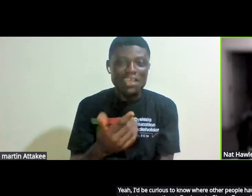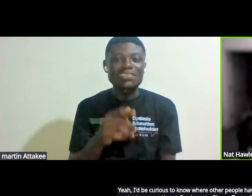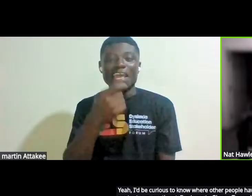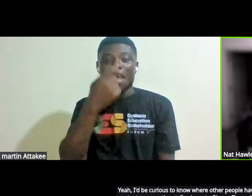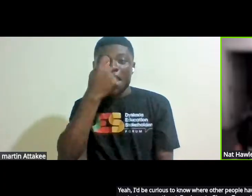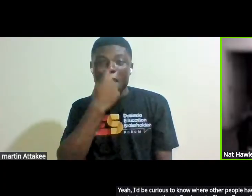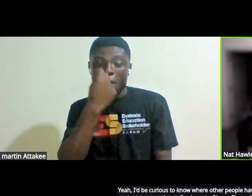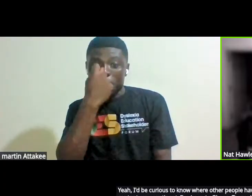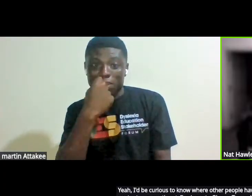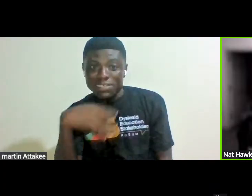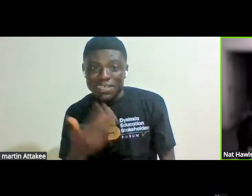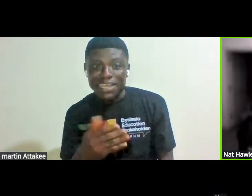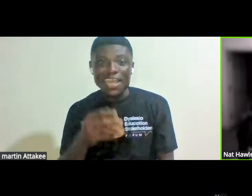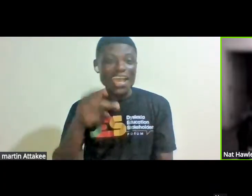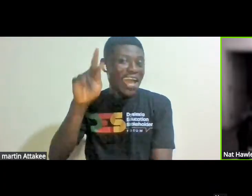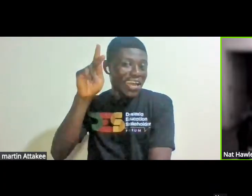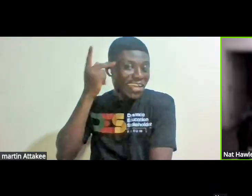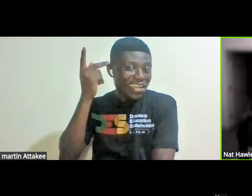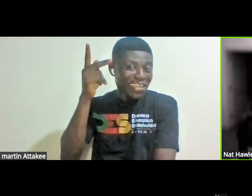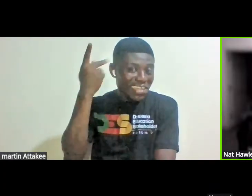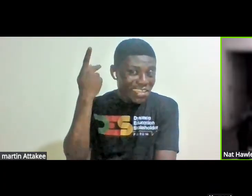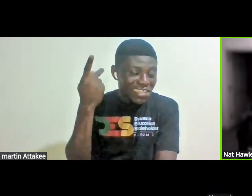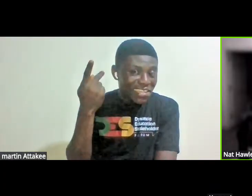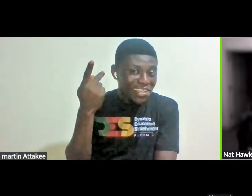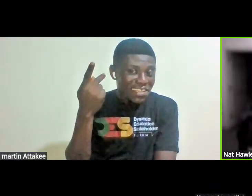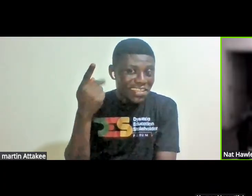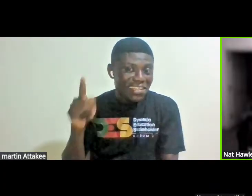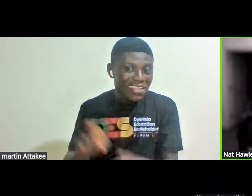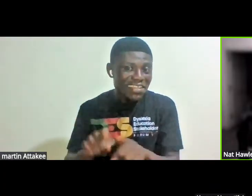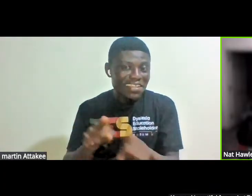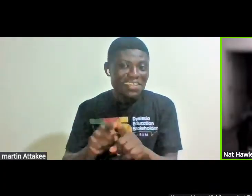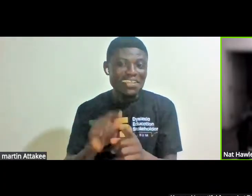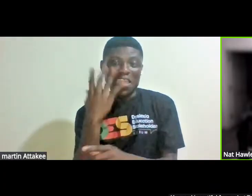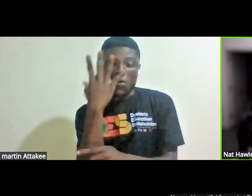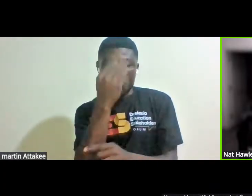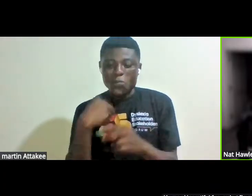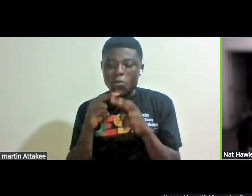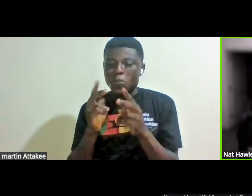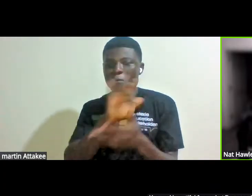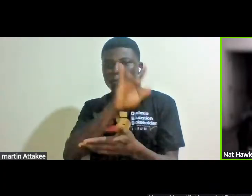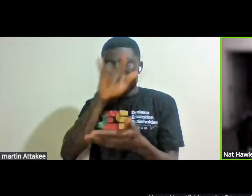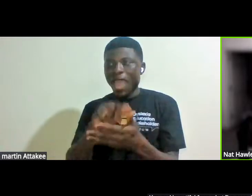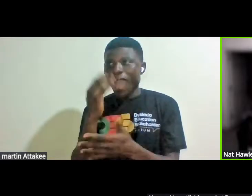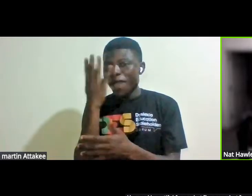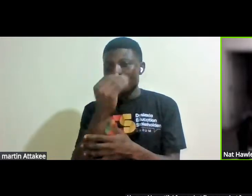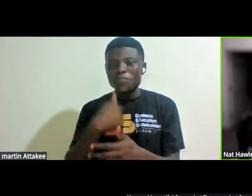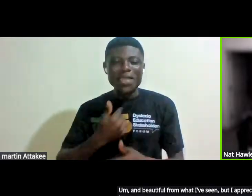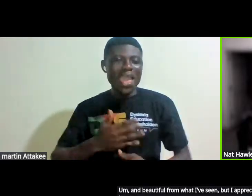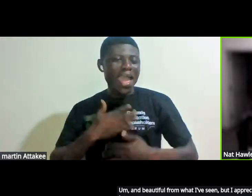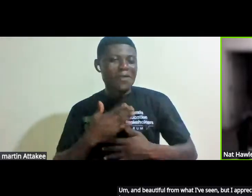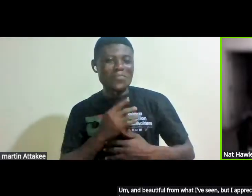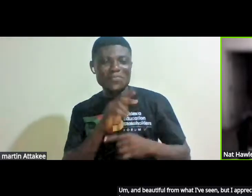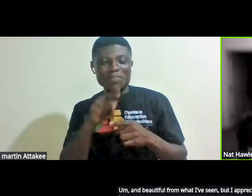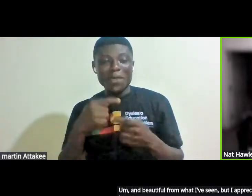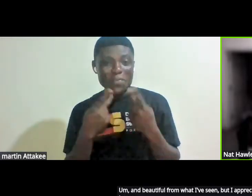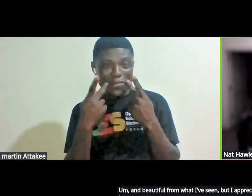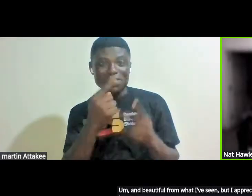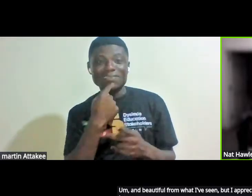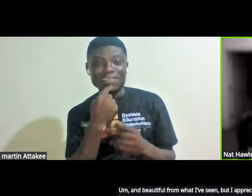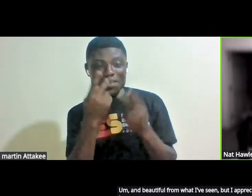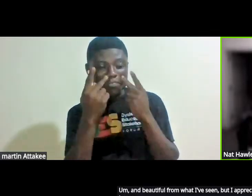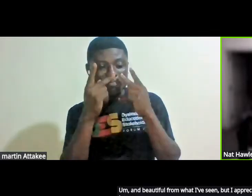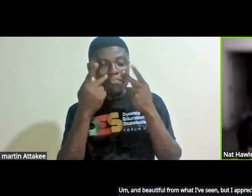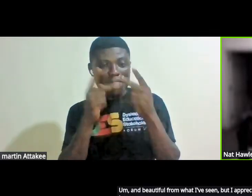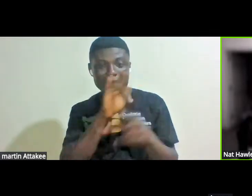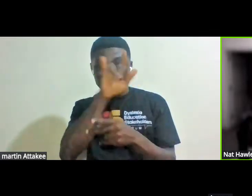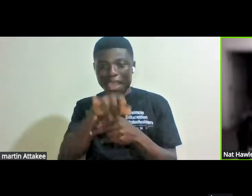Kenya, and beautiful from what I've seen, but I appreciate there's so much more to see.